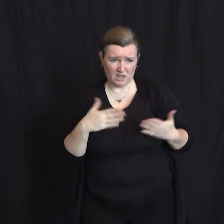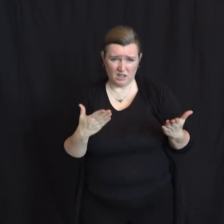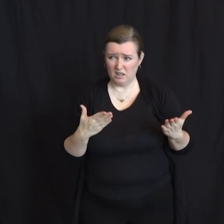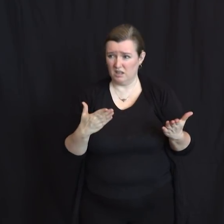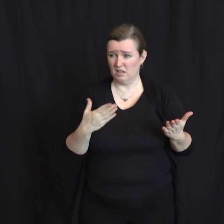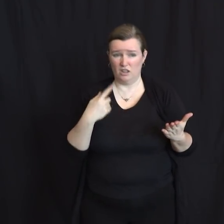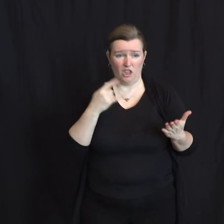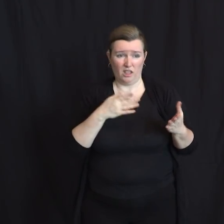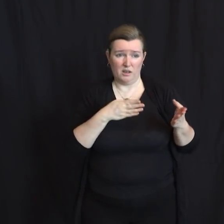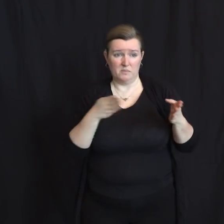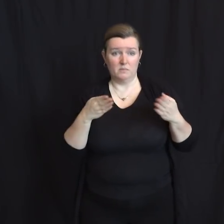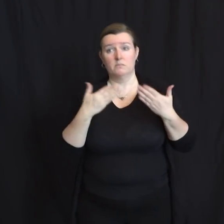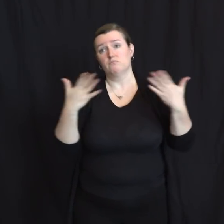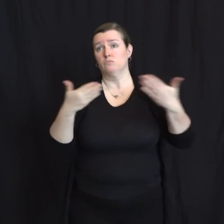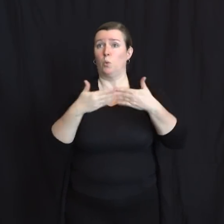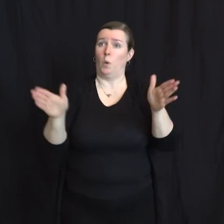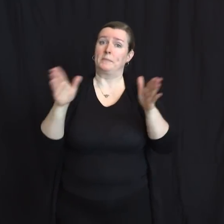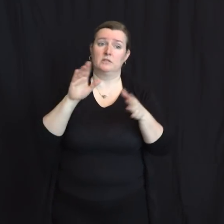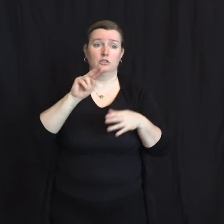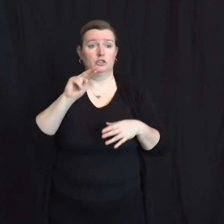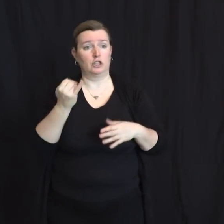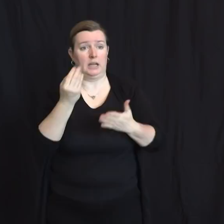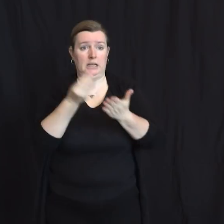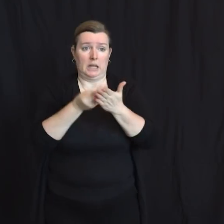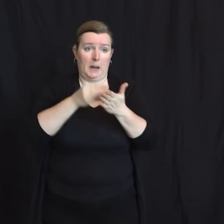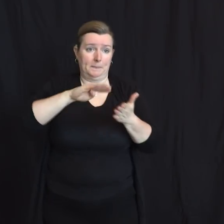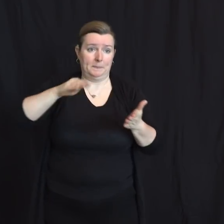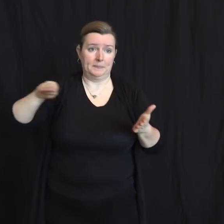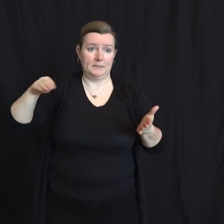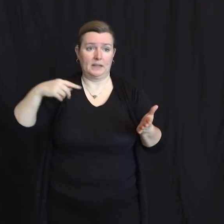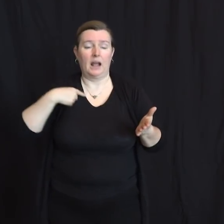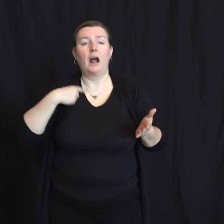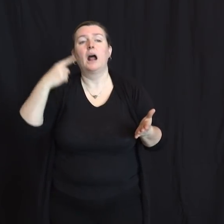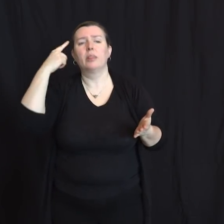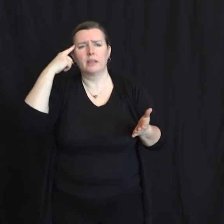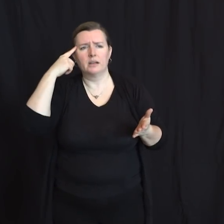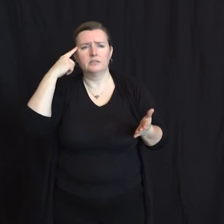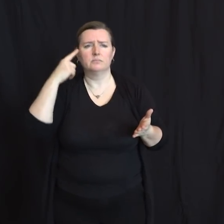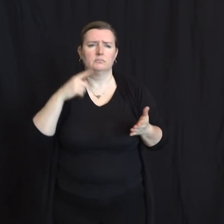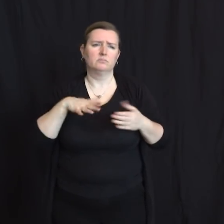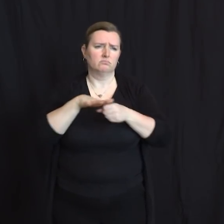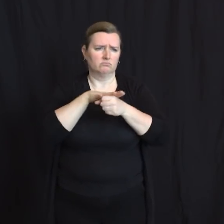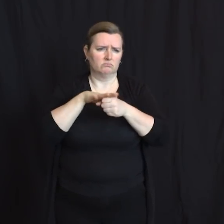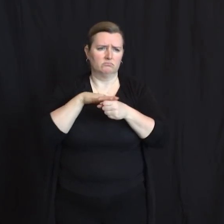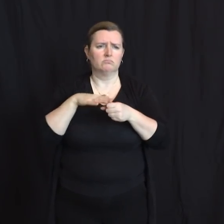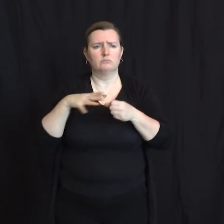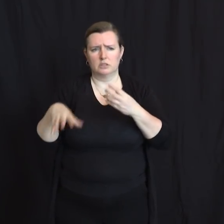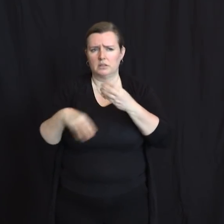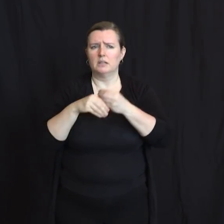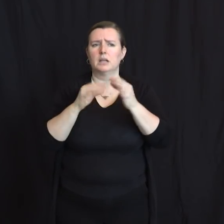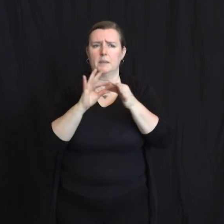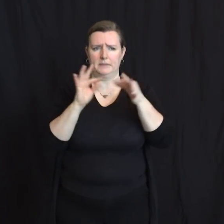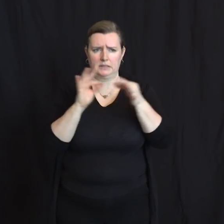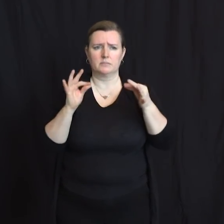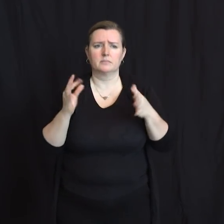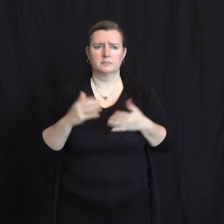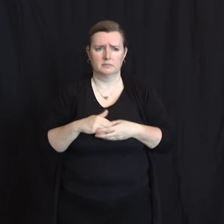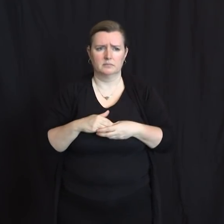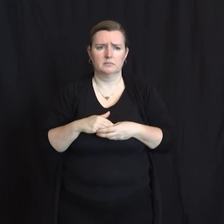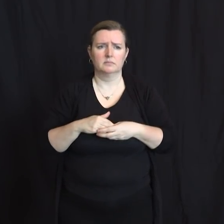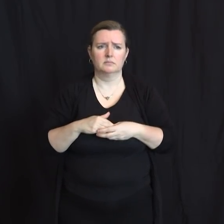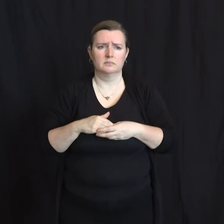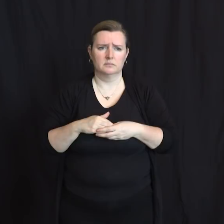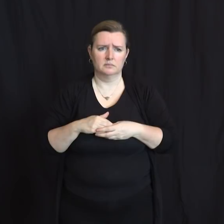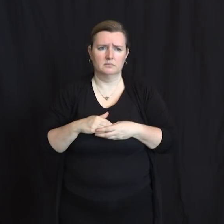reopen. You know, I think it's fair to say, and Judy and can also weigh in here, Brian, it's been a little bit deliberately